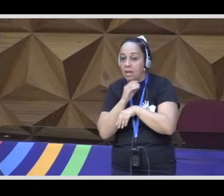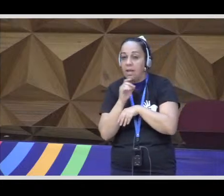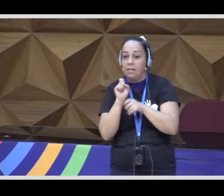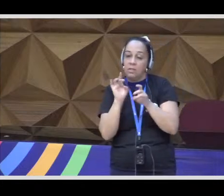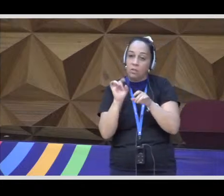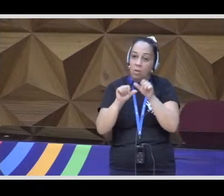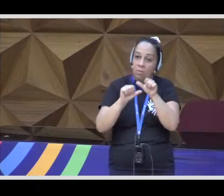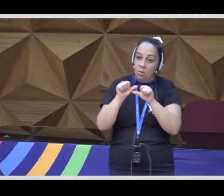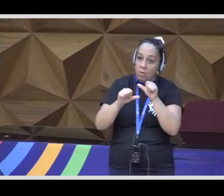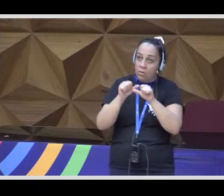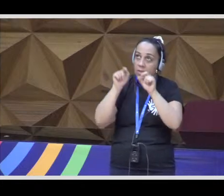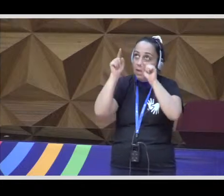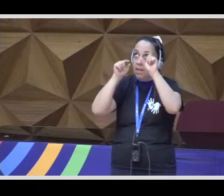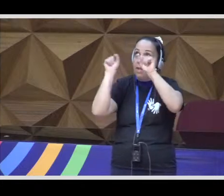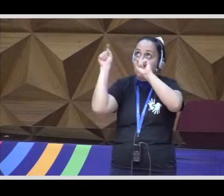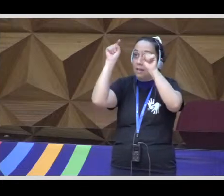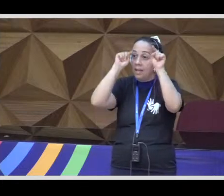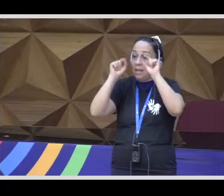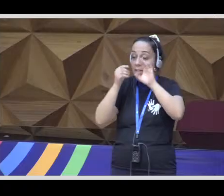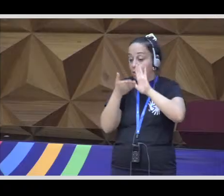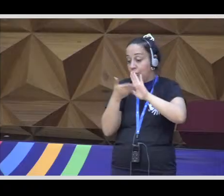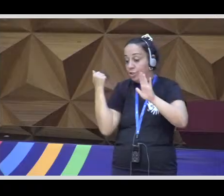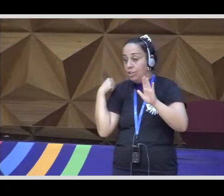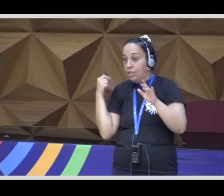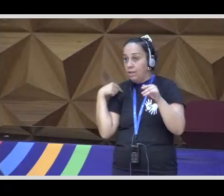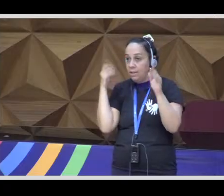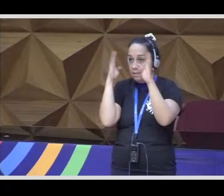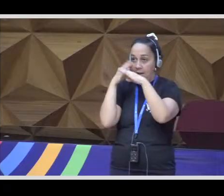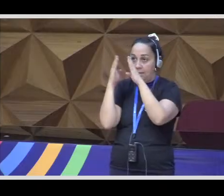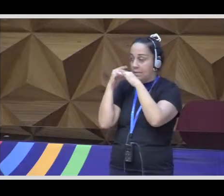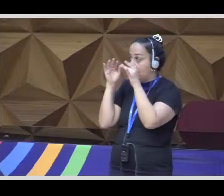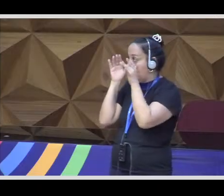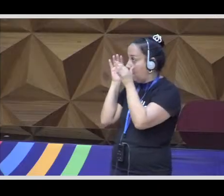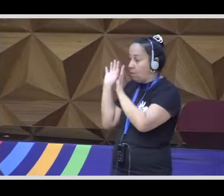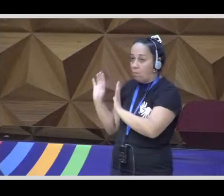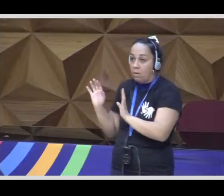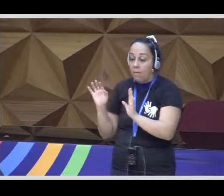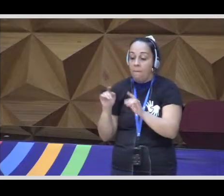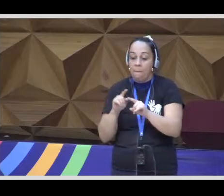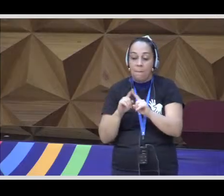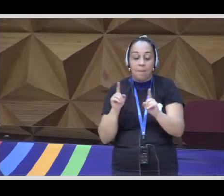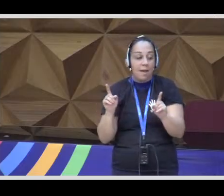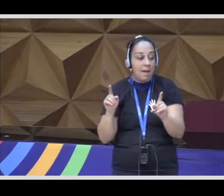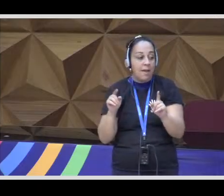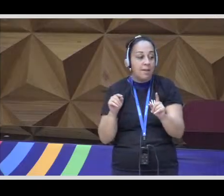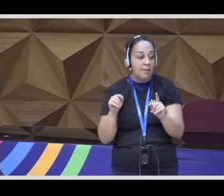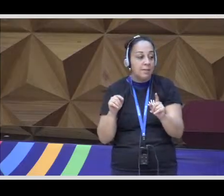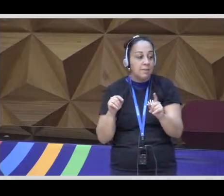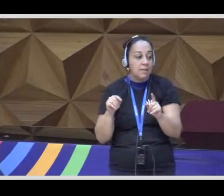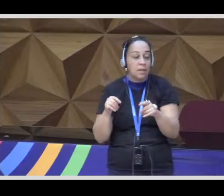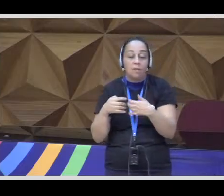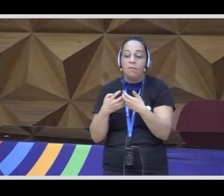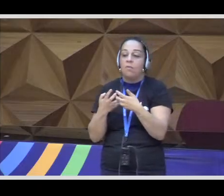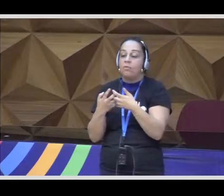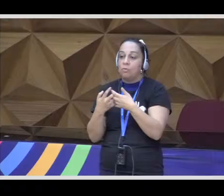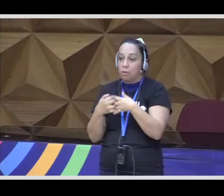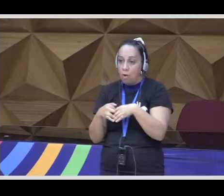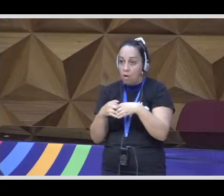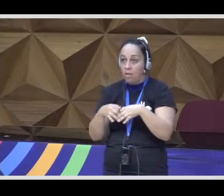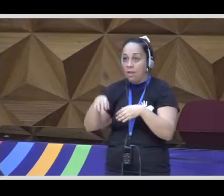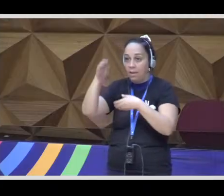distraction, but give your vestibular system the kind of key things it needs to be able to deal with the motion